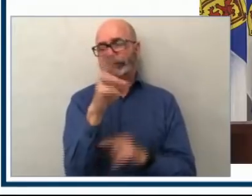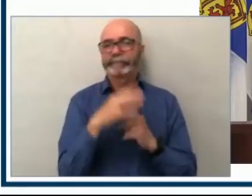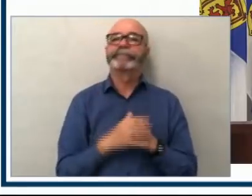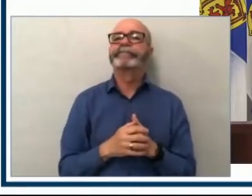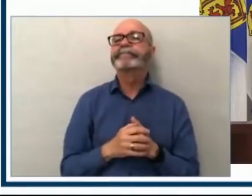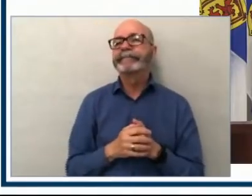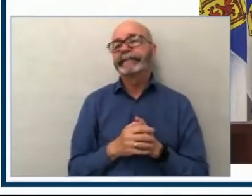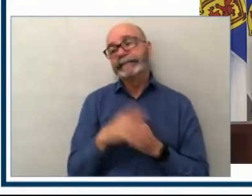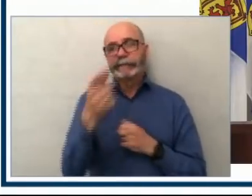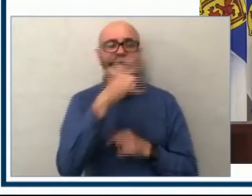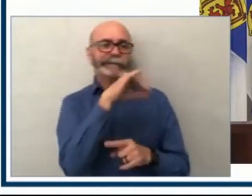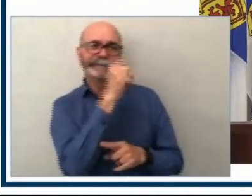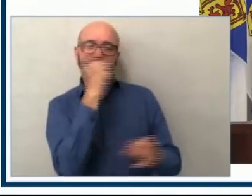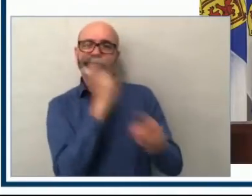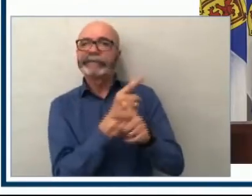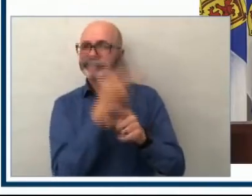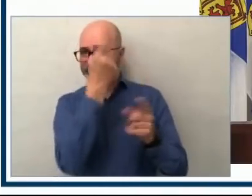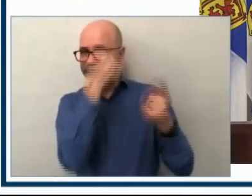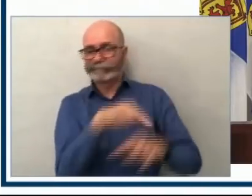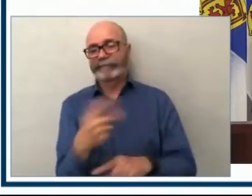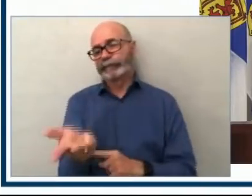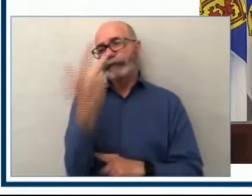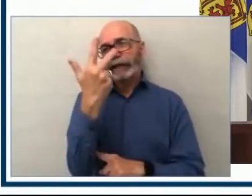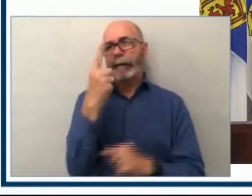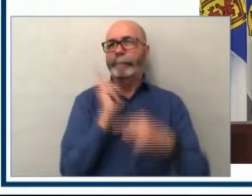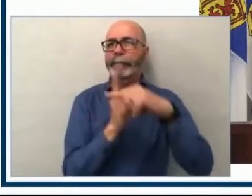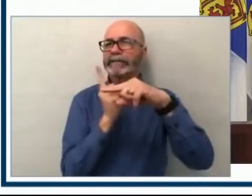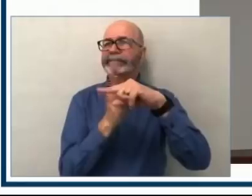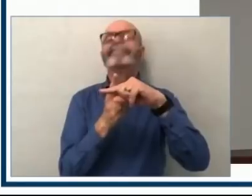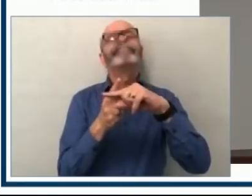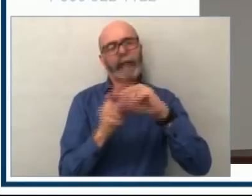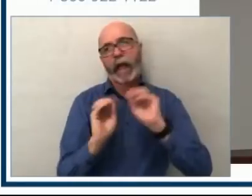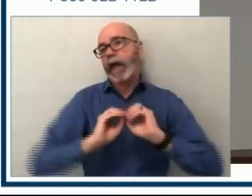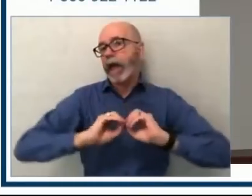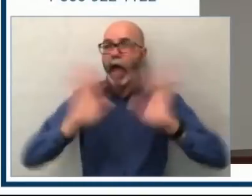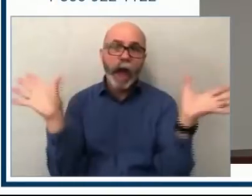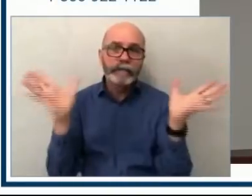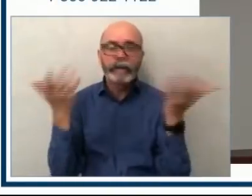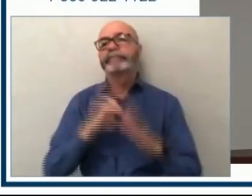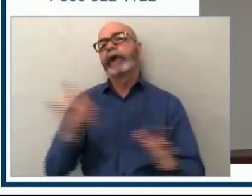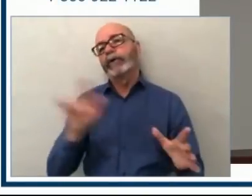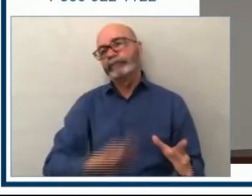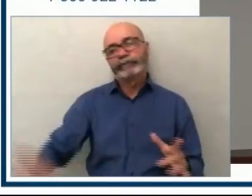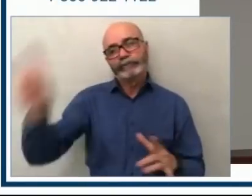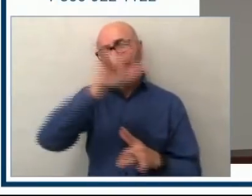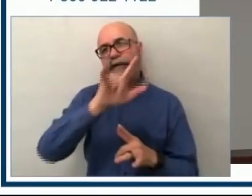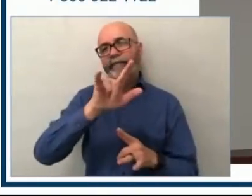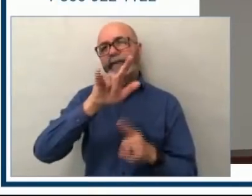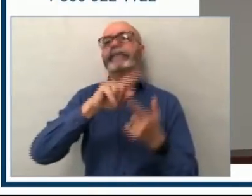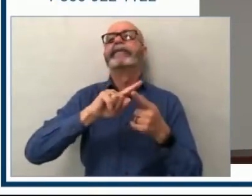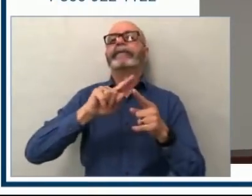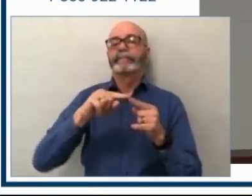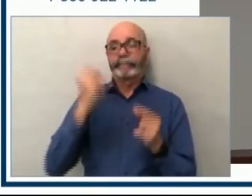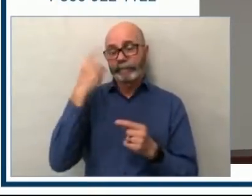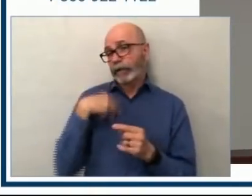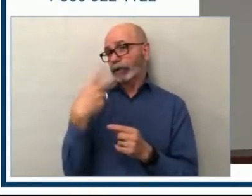of COVID-19 today, all related to travel outside of Atlantic Canada. 2 of those are international, and 1 is domestic